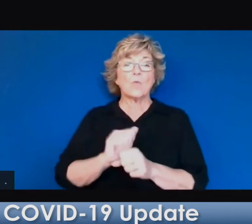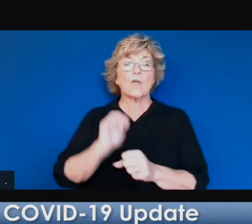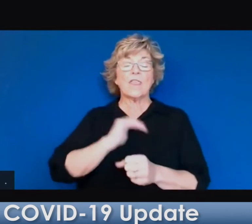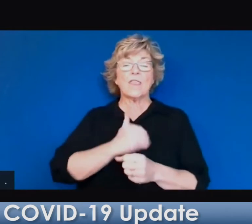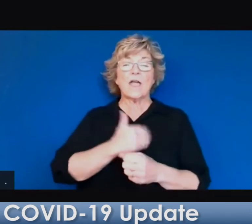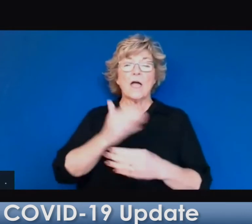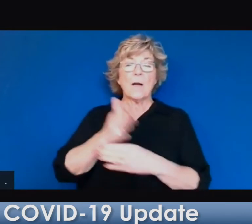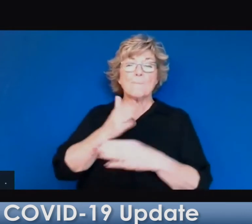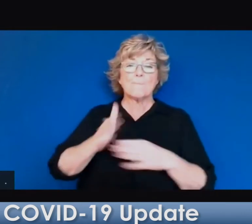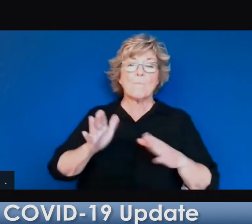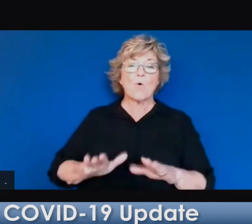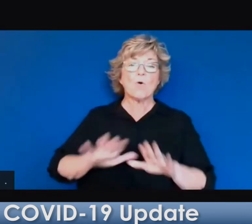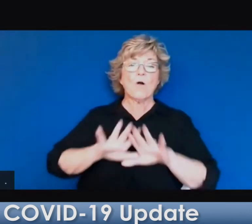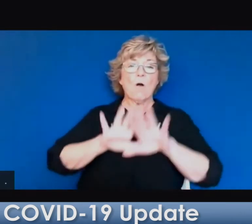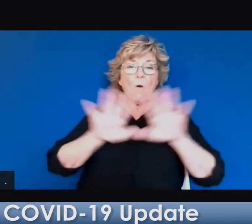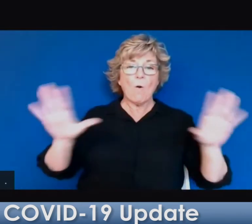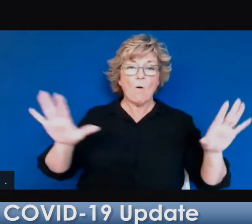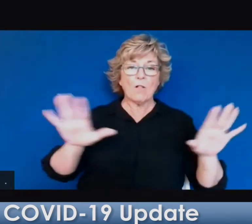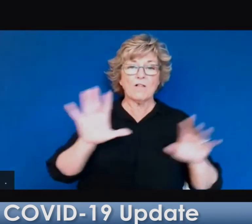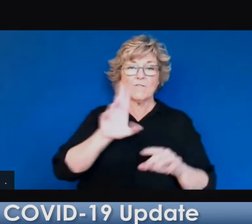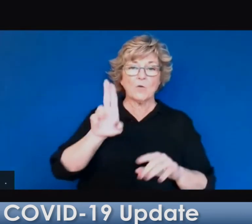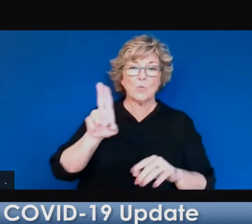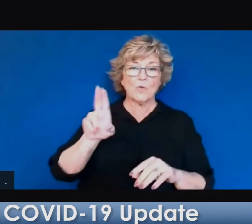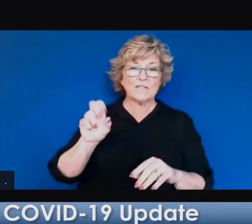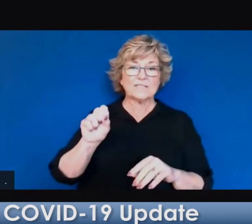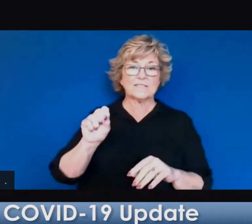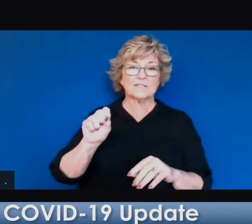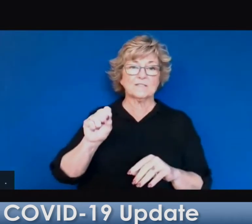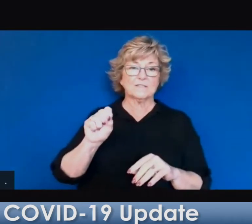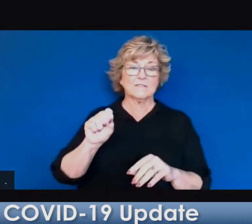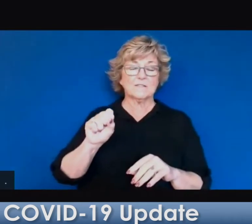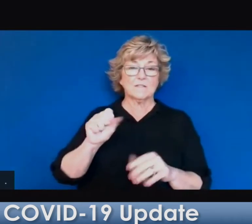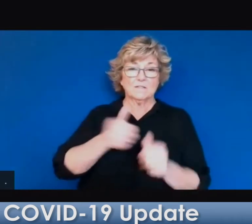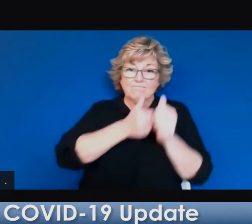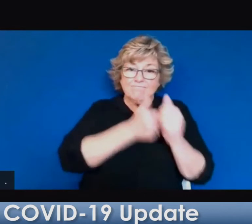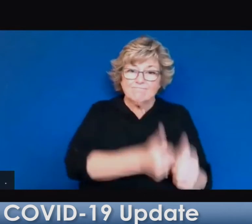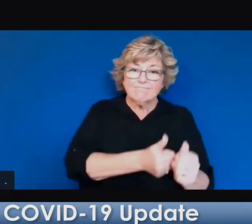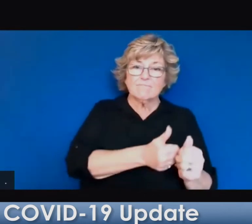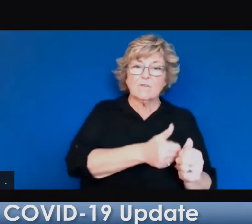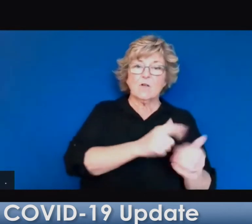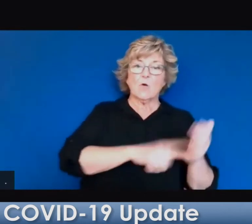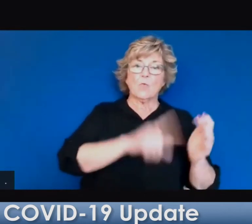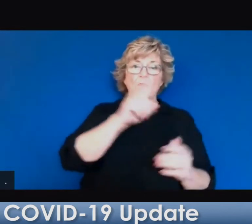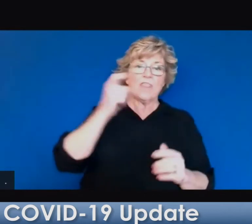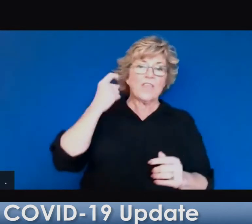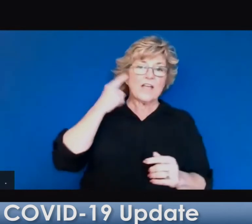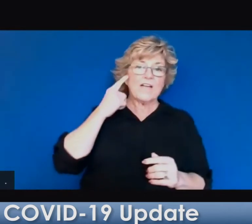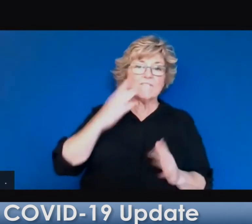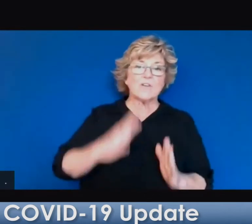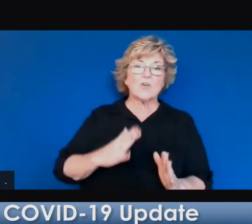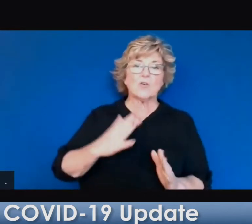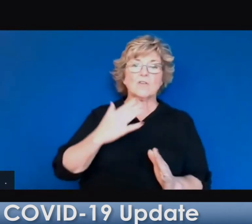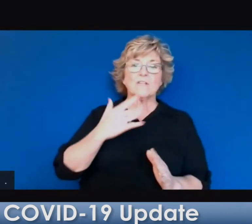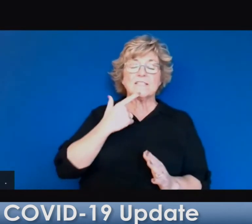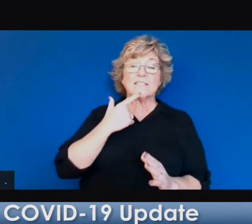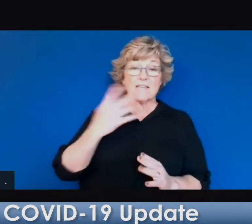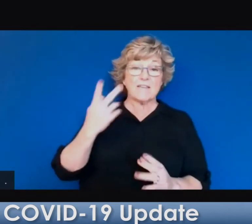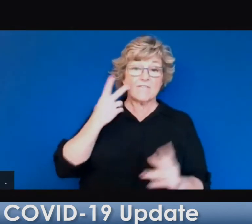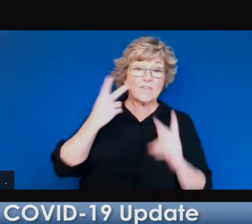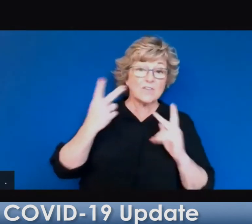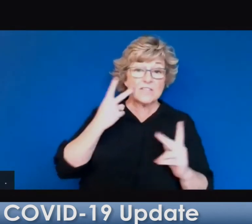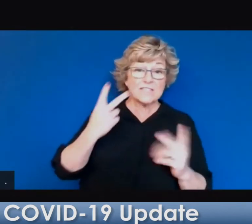the state, across the nation, to do exactly what the governor said, make sure that if we do see it